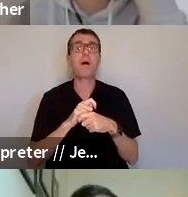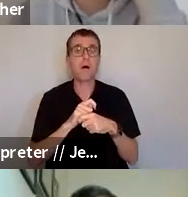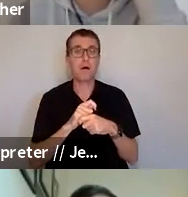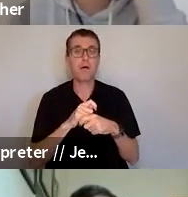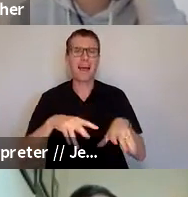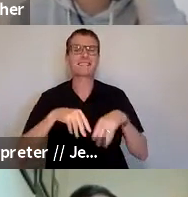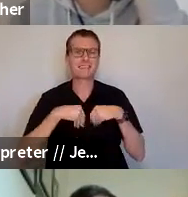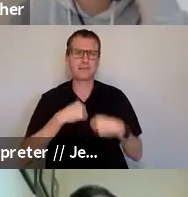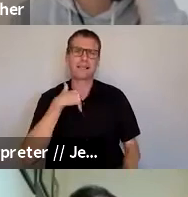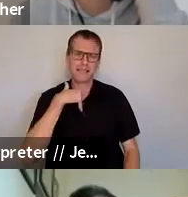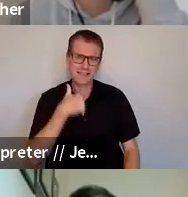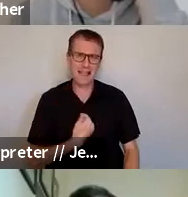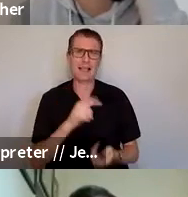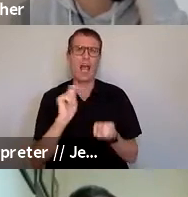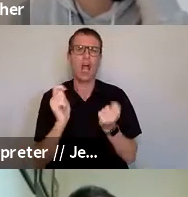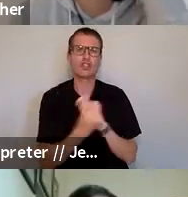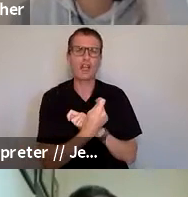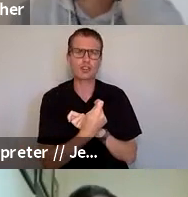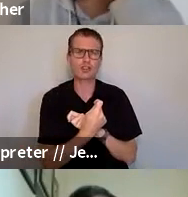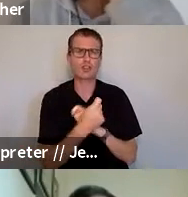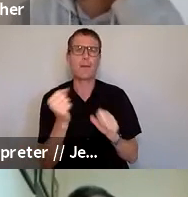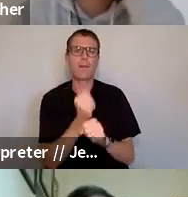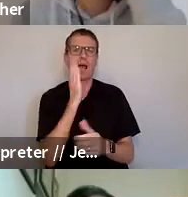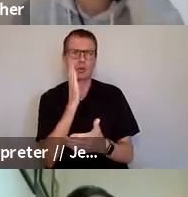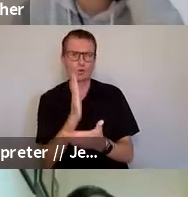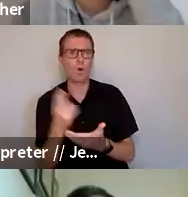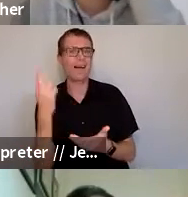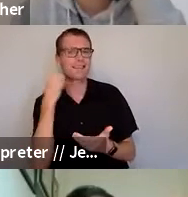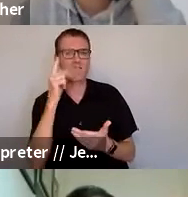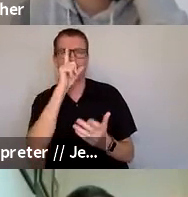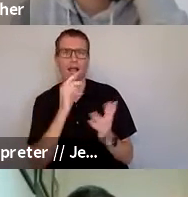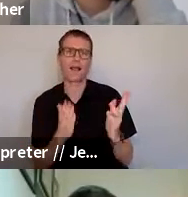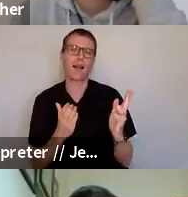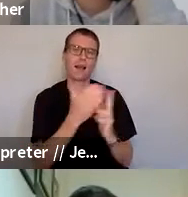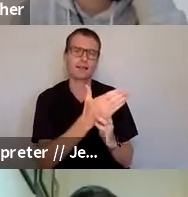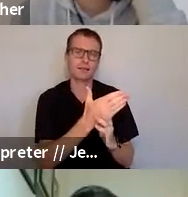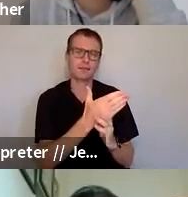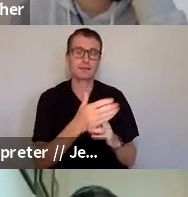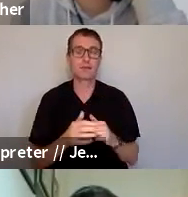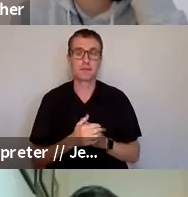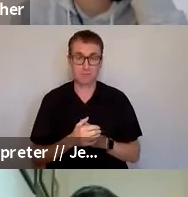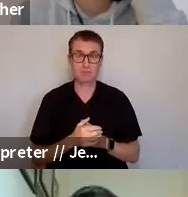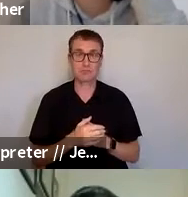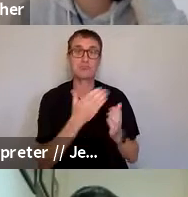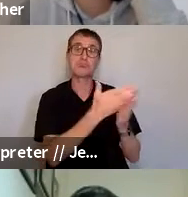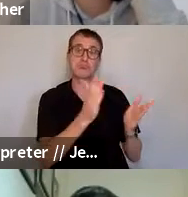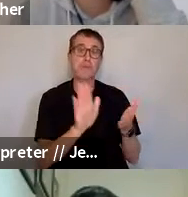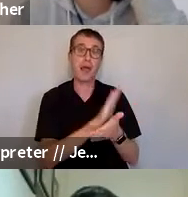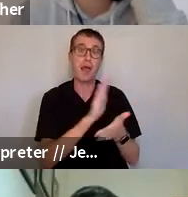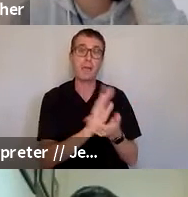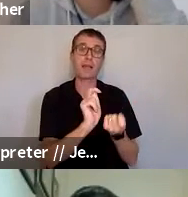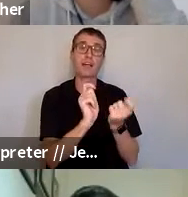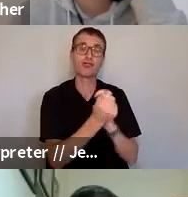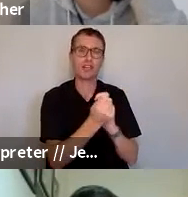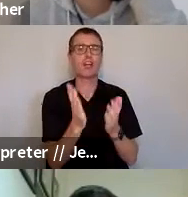to be accessibility for the deaf community, and people were really open to making sure that there was that accessibility there.